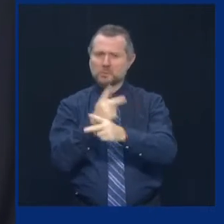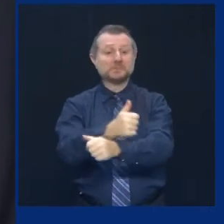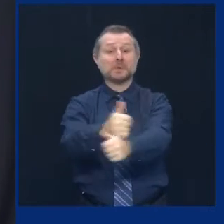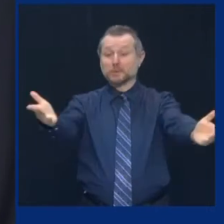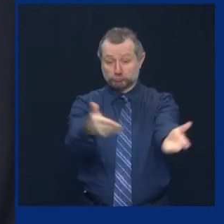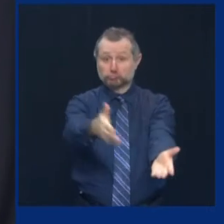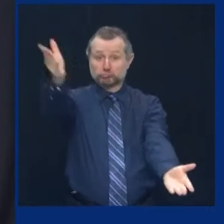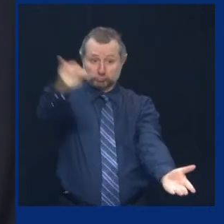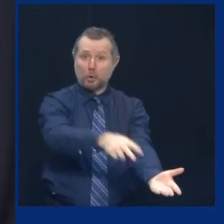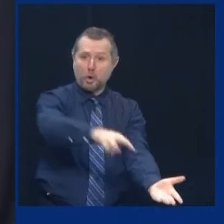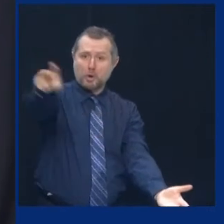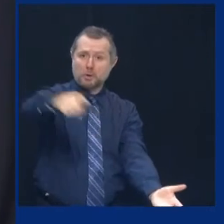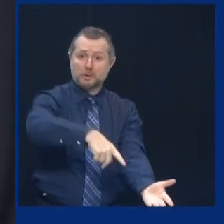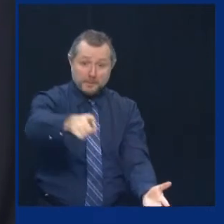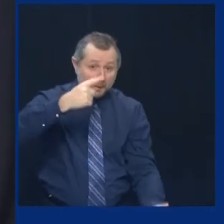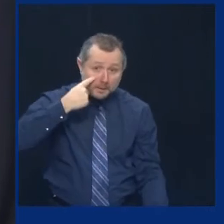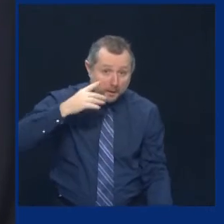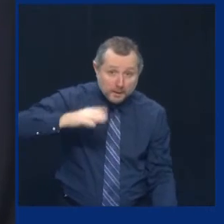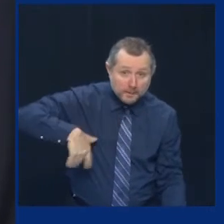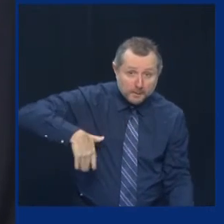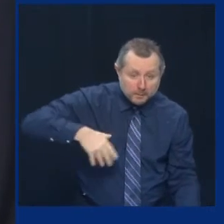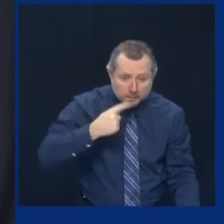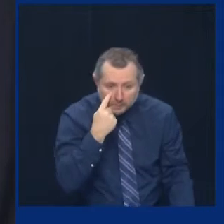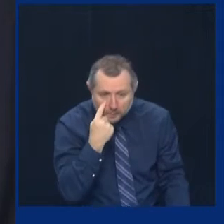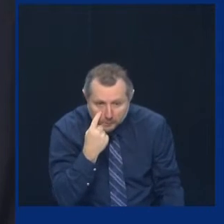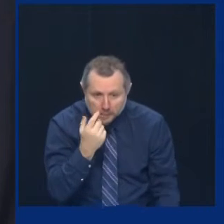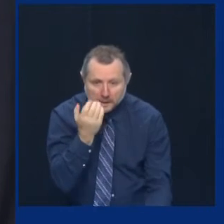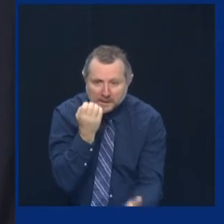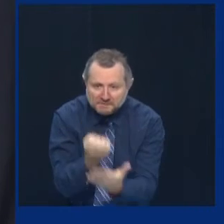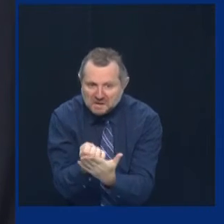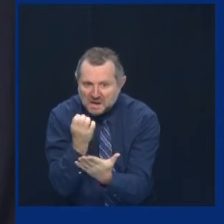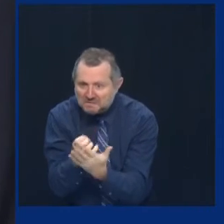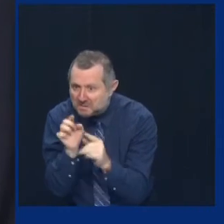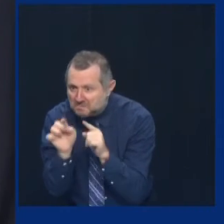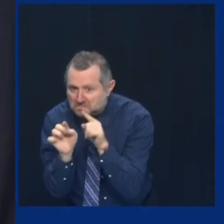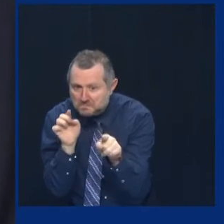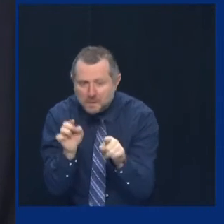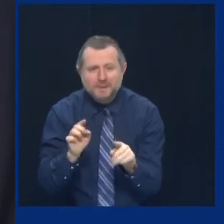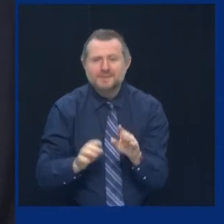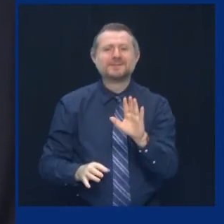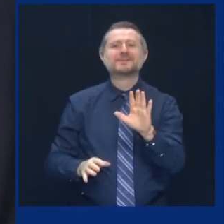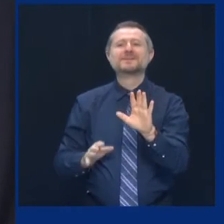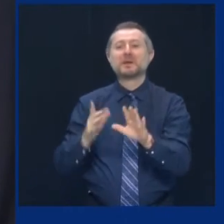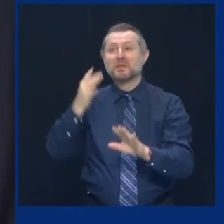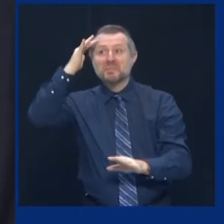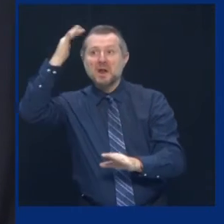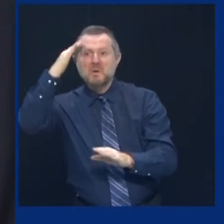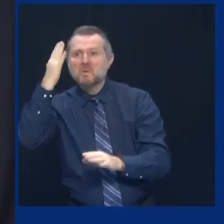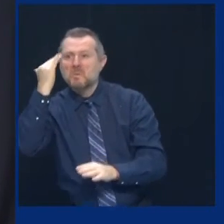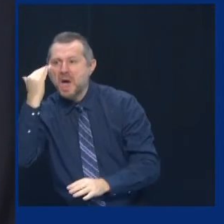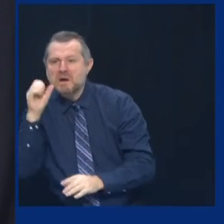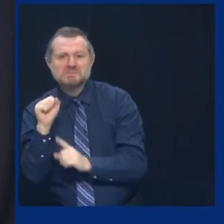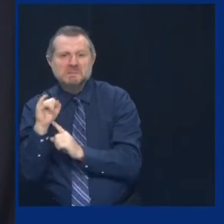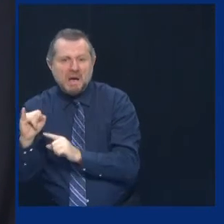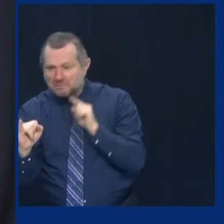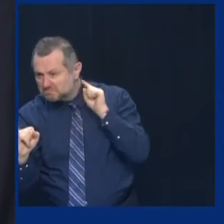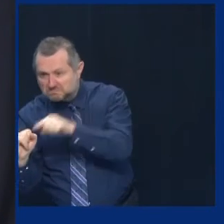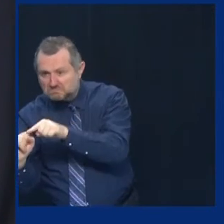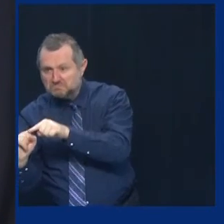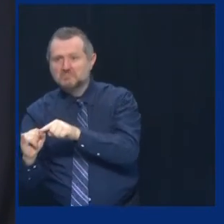haven't heard evidence of a theory on Staten Island that the